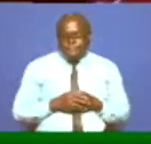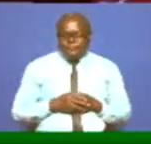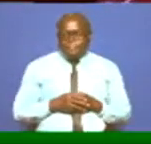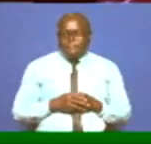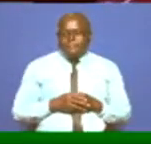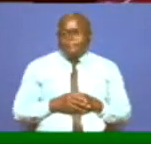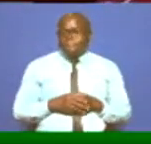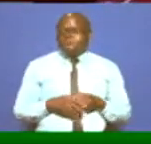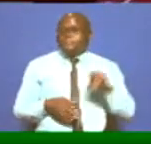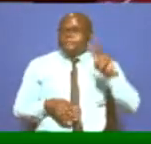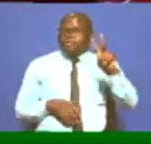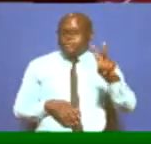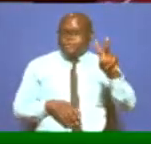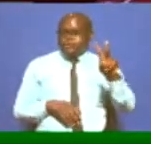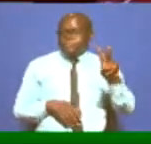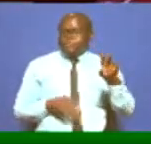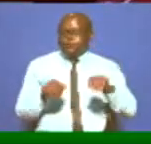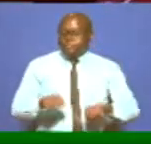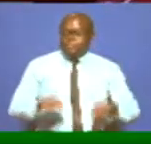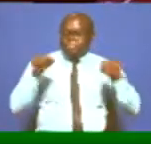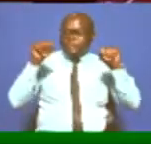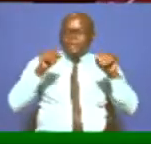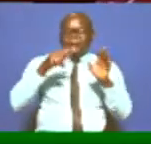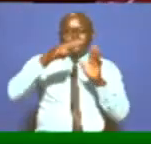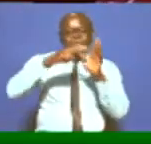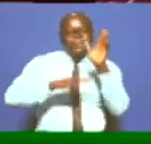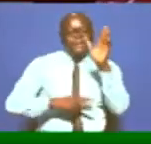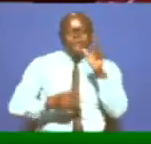Order number 2, communication from the chair.